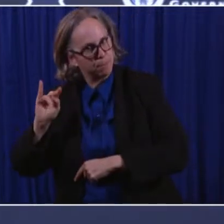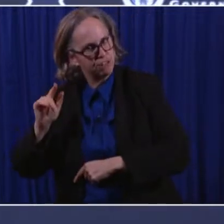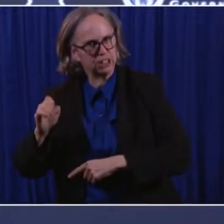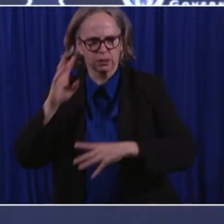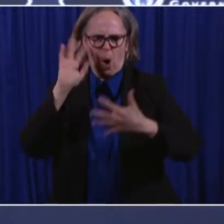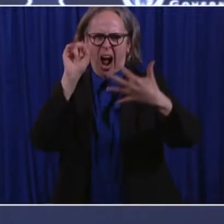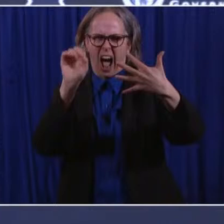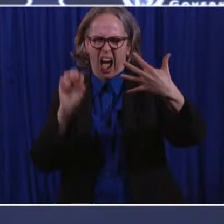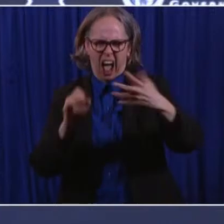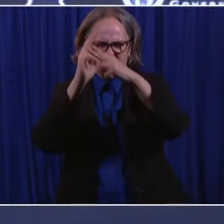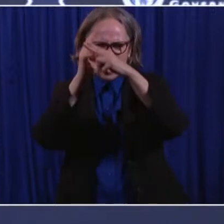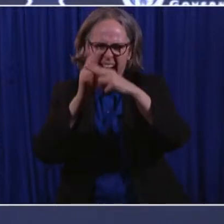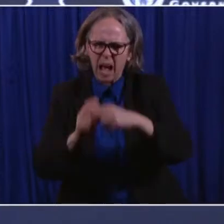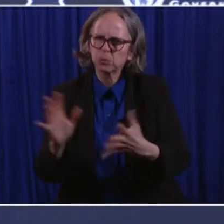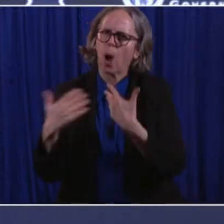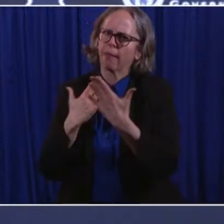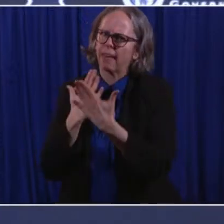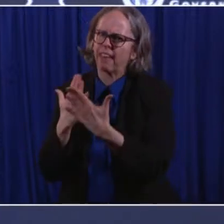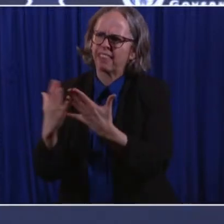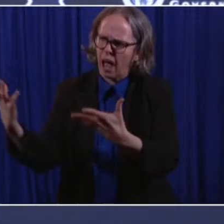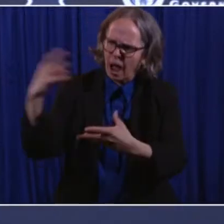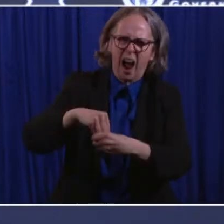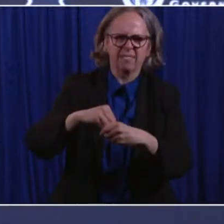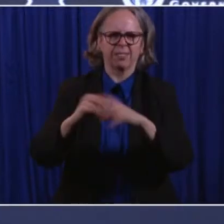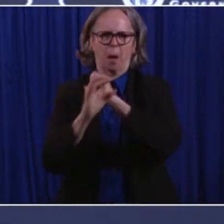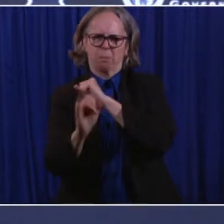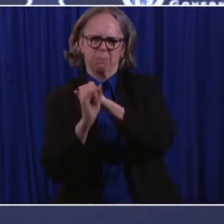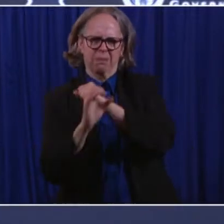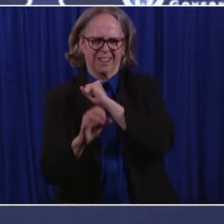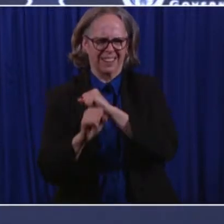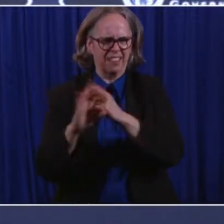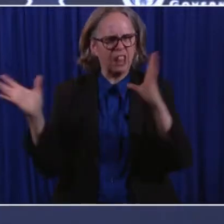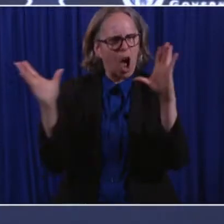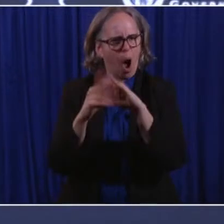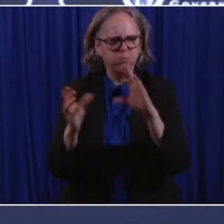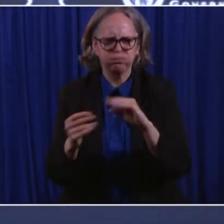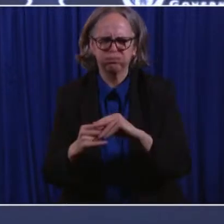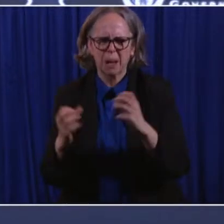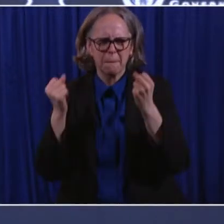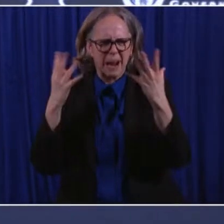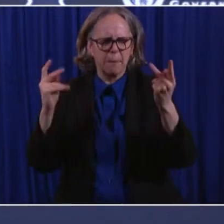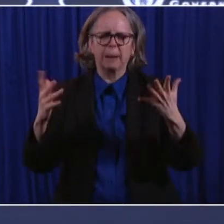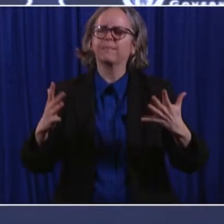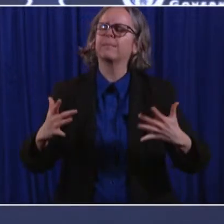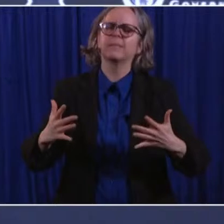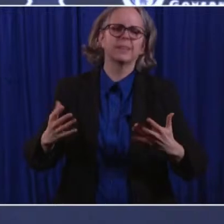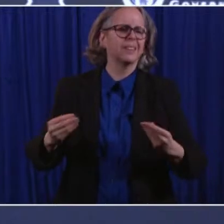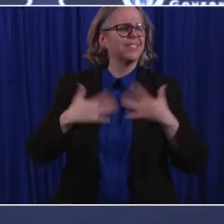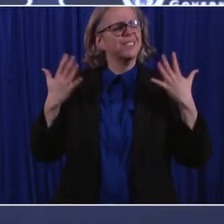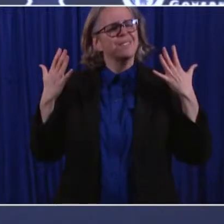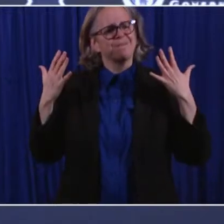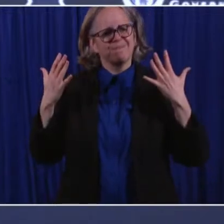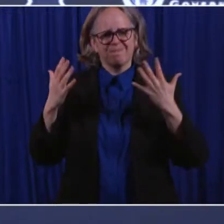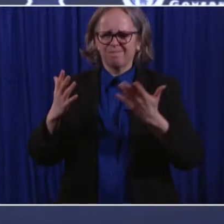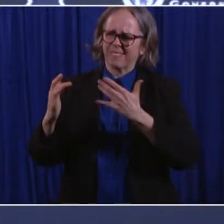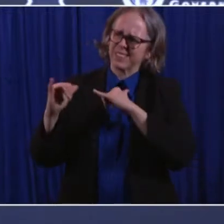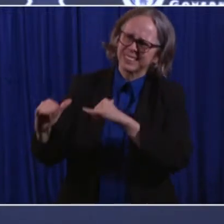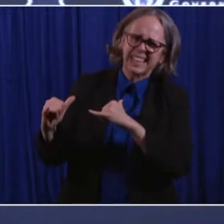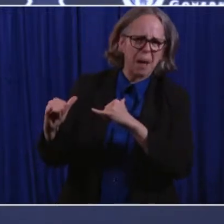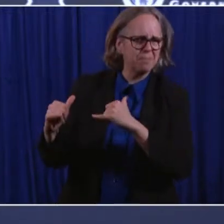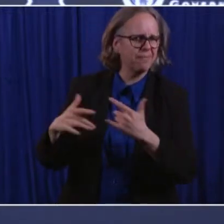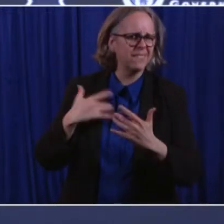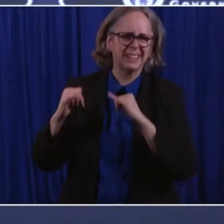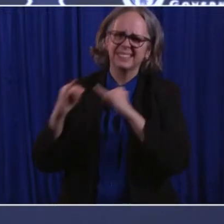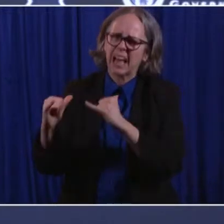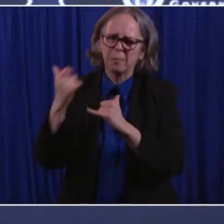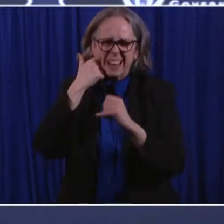they expressed the views of many Ohioans and people I've talked to. When Fran and I were seeing people who are getting vaccinated, they all